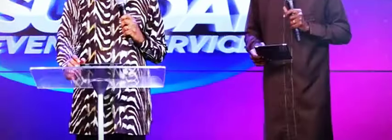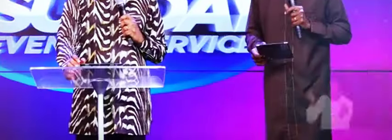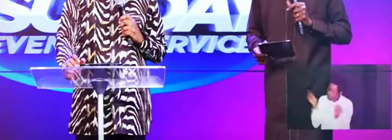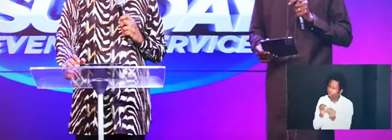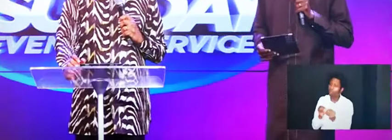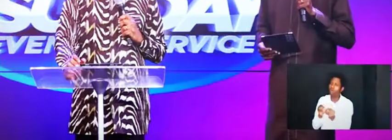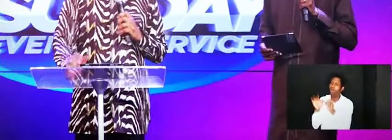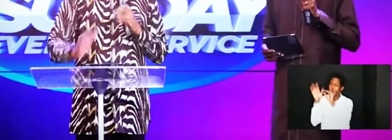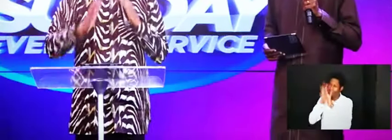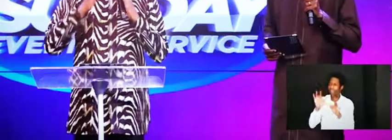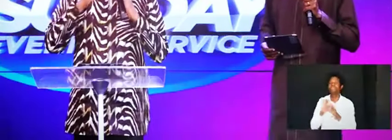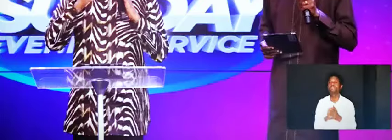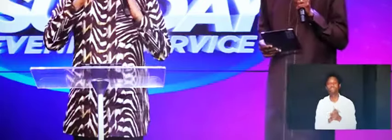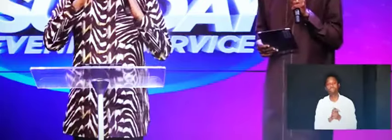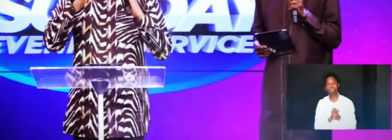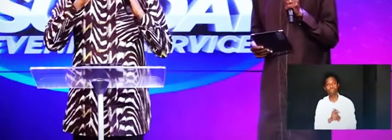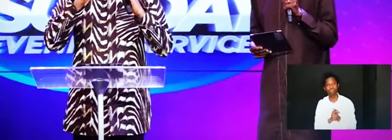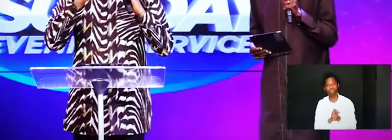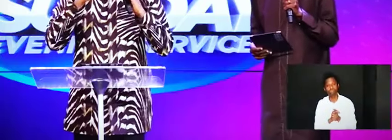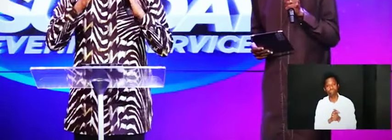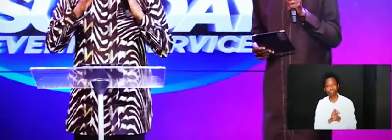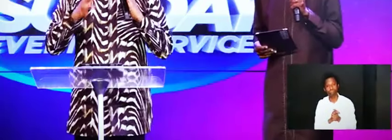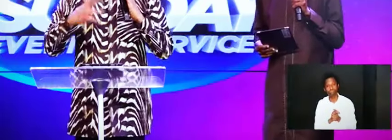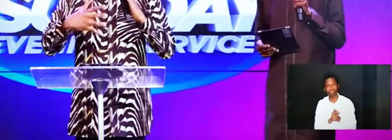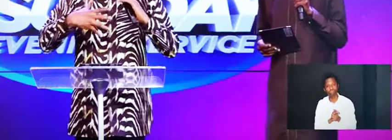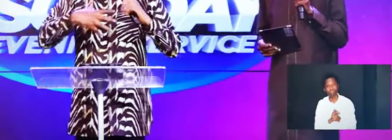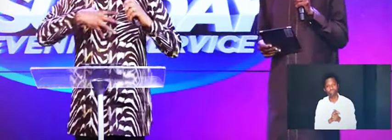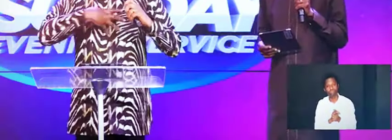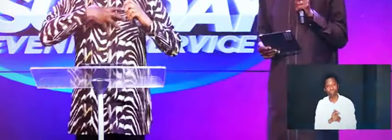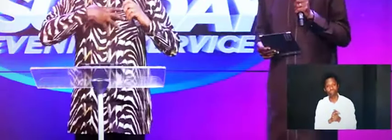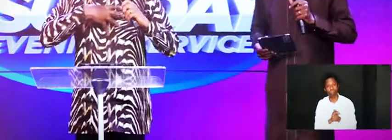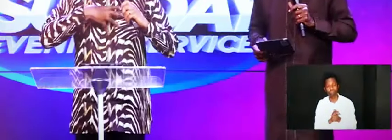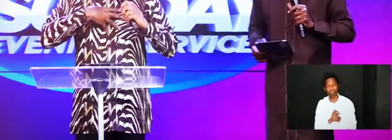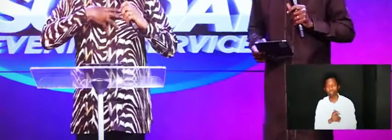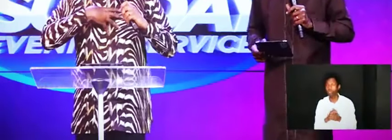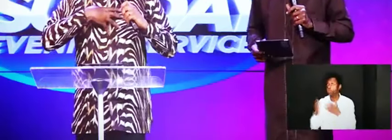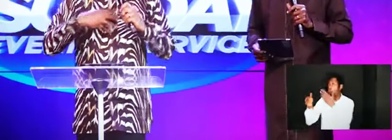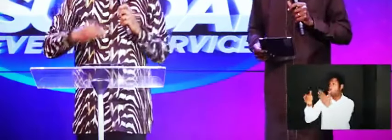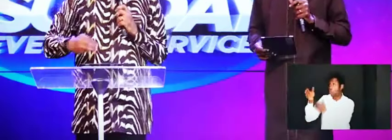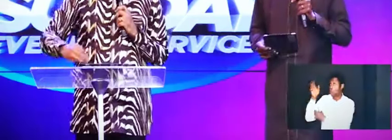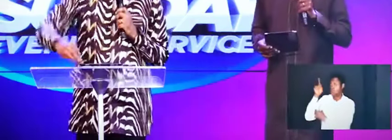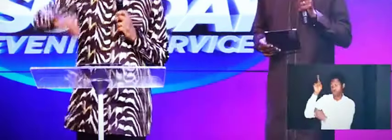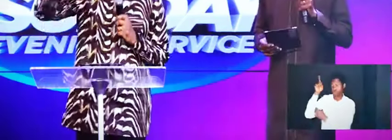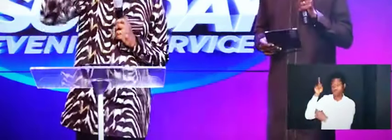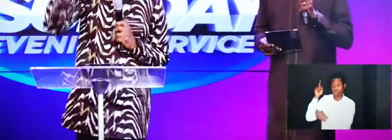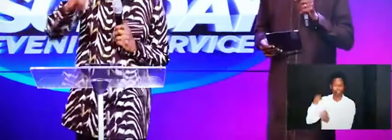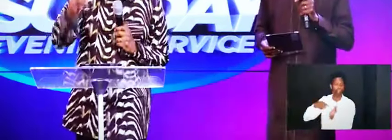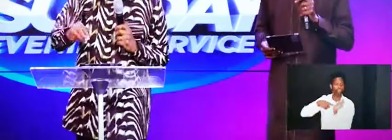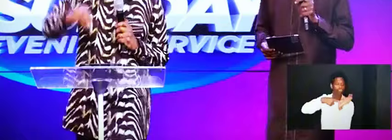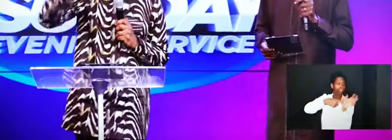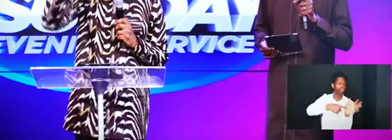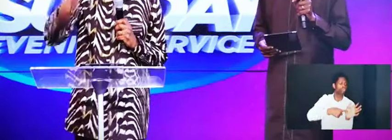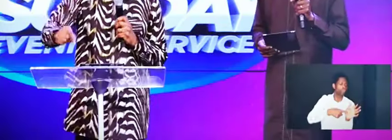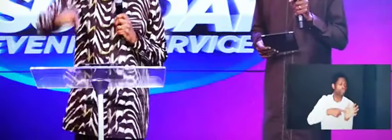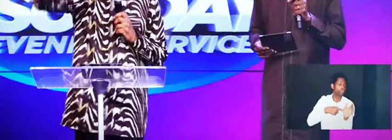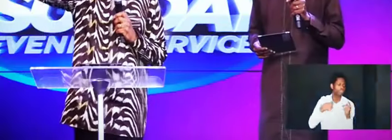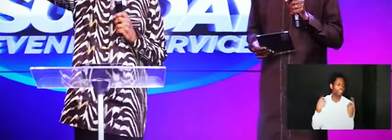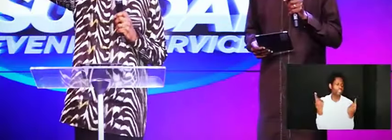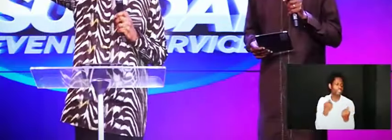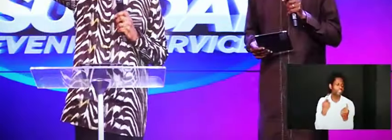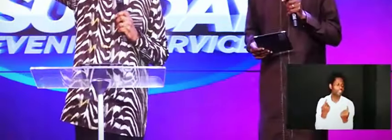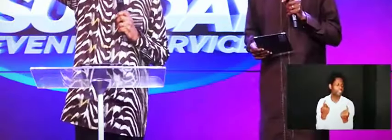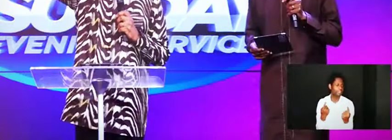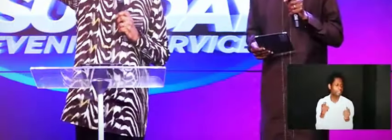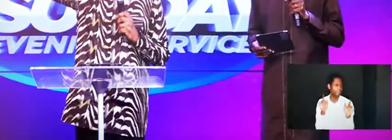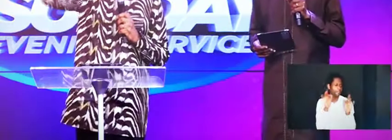now he shows mercy to us sinners by not treating us the way